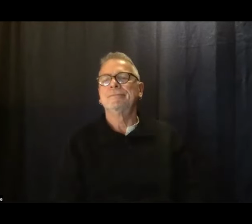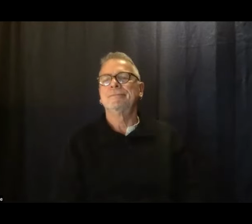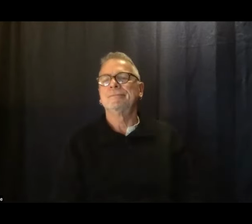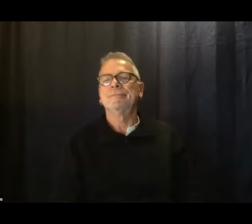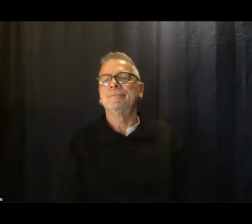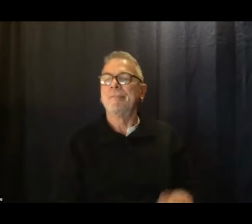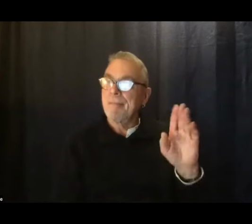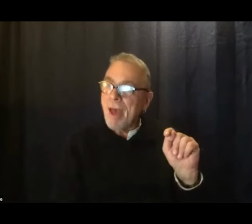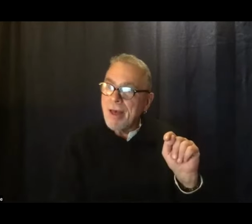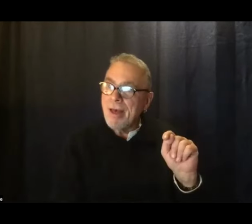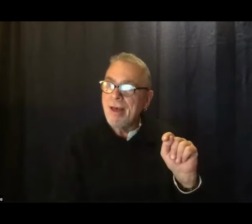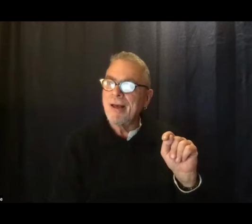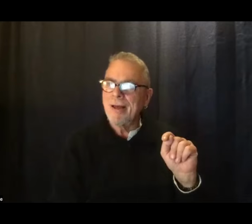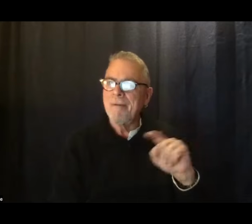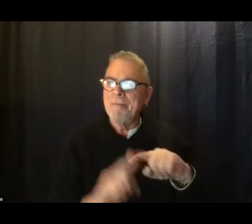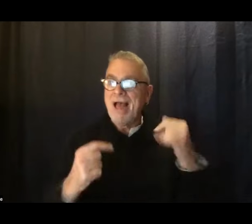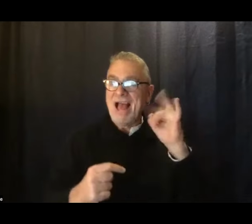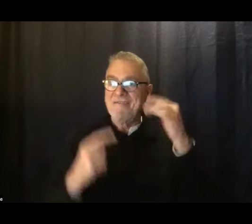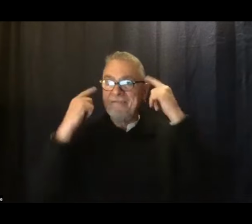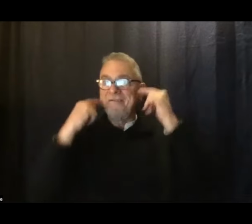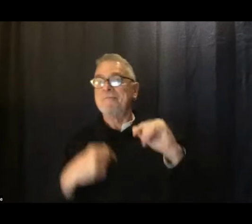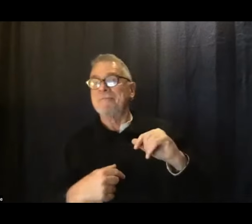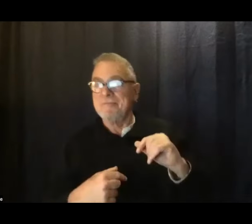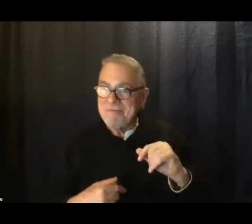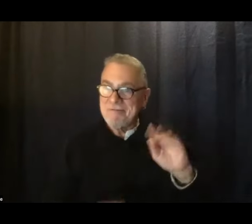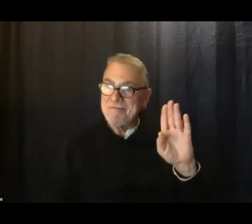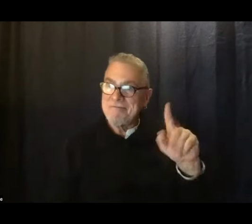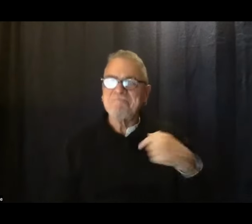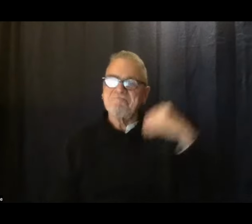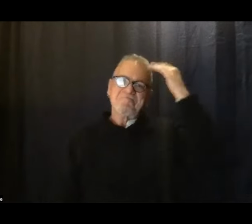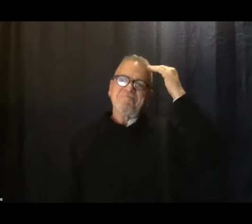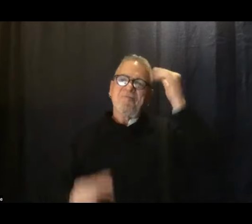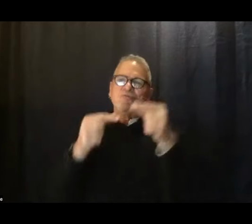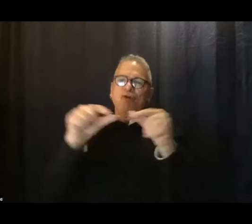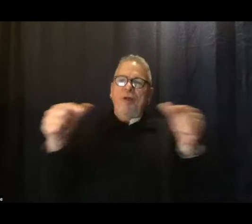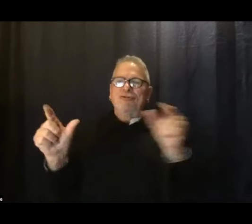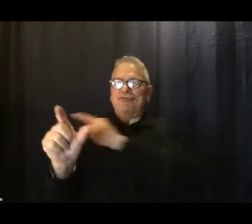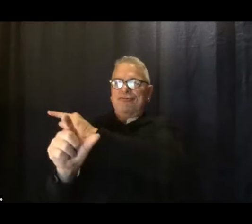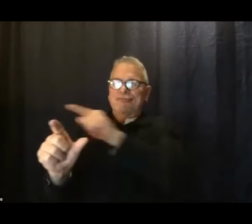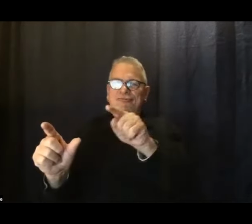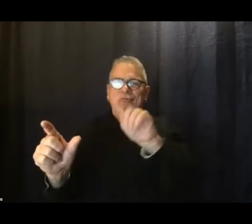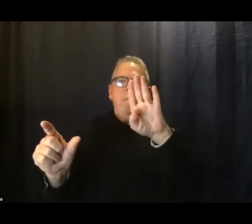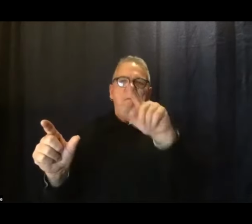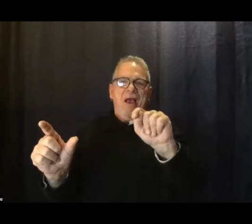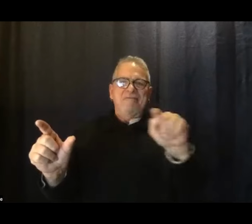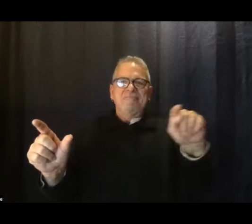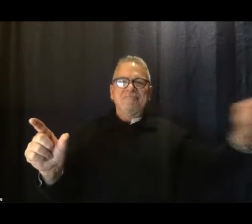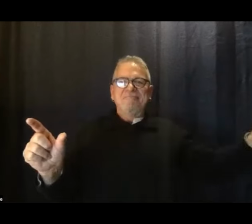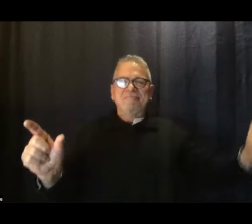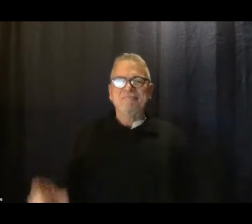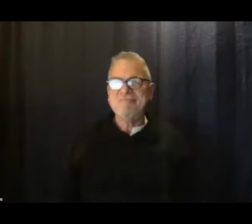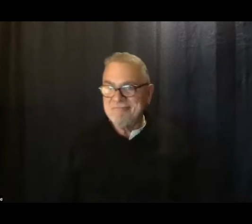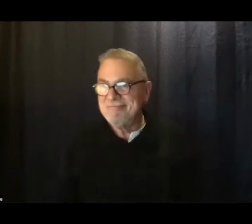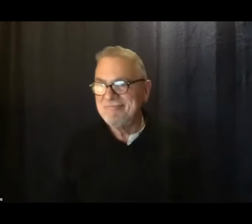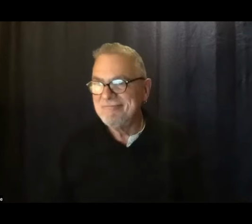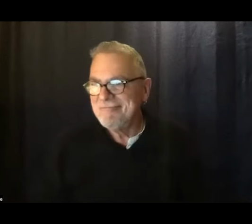mouth morphine. If I do it this way, it's different. It's not produced the same, right? Now I know